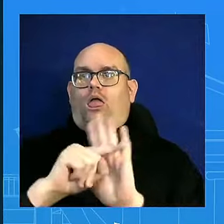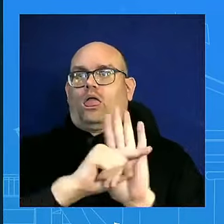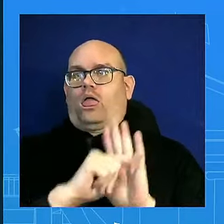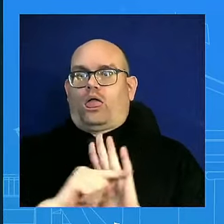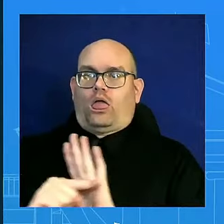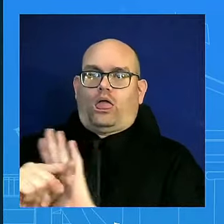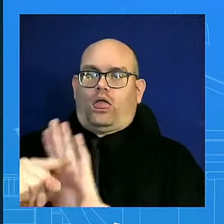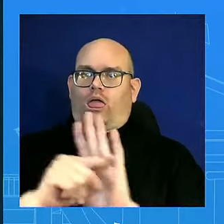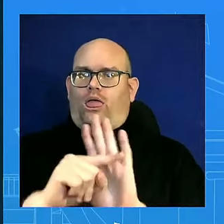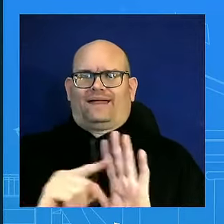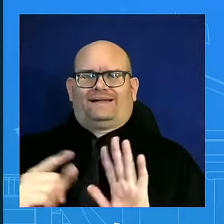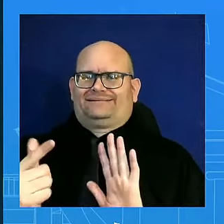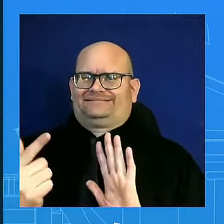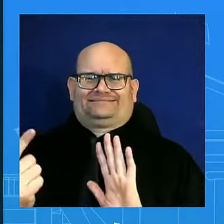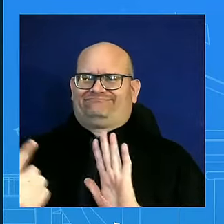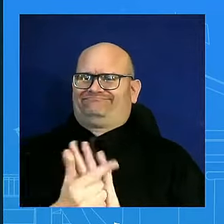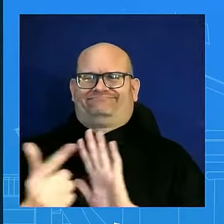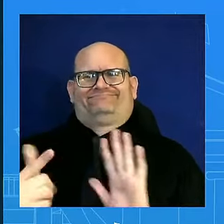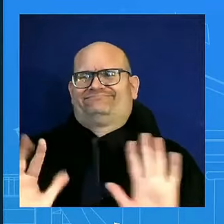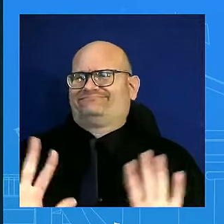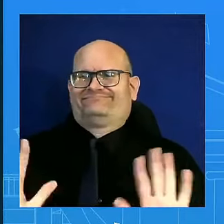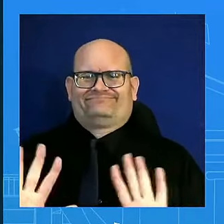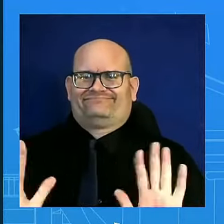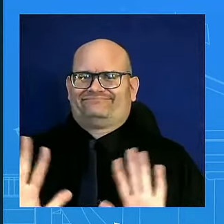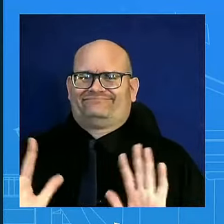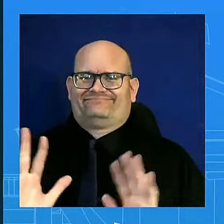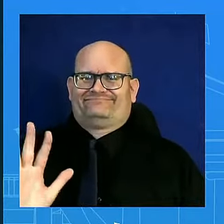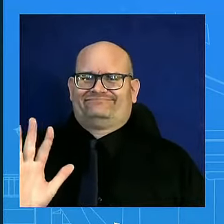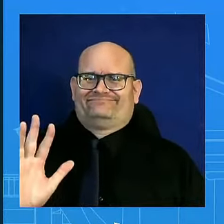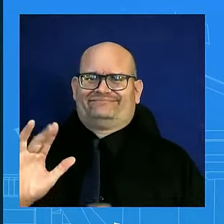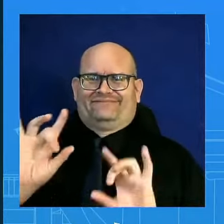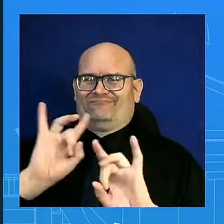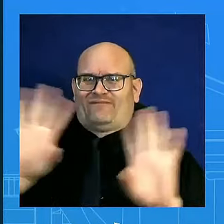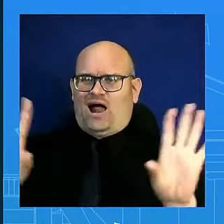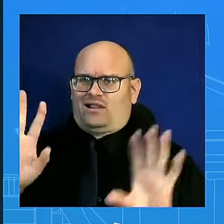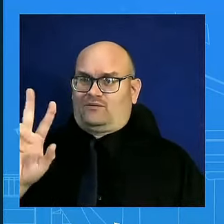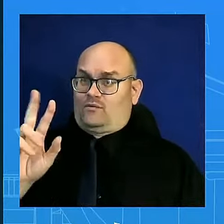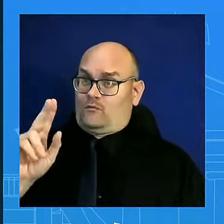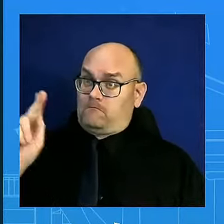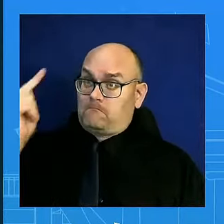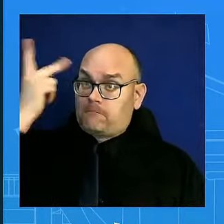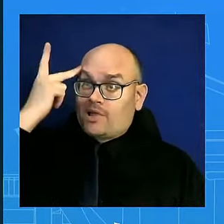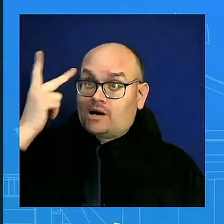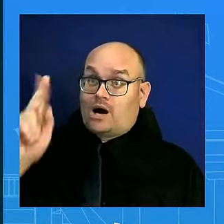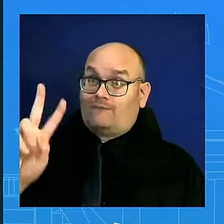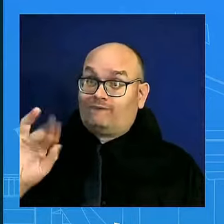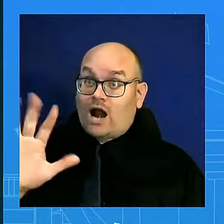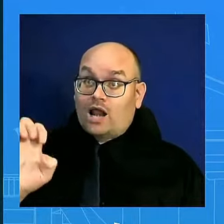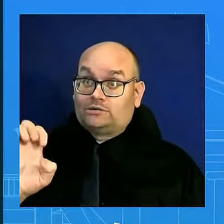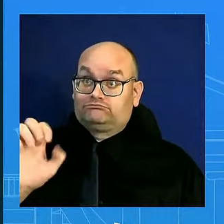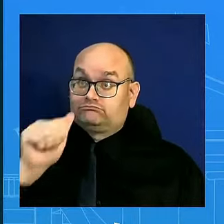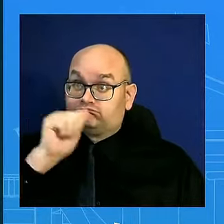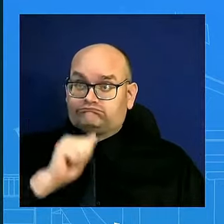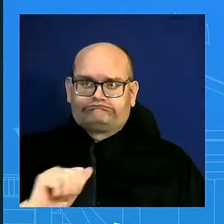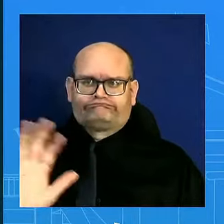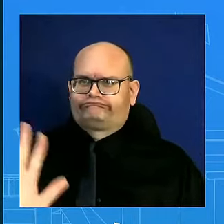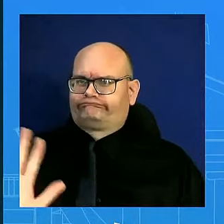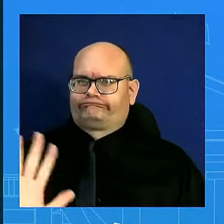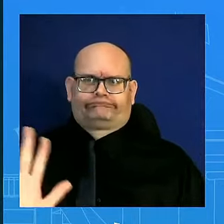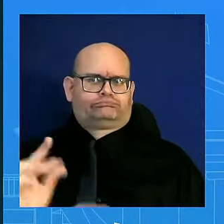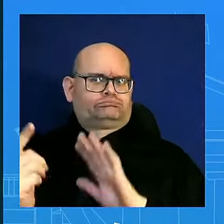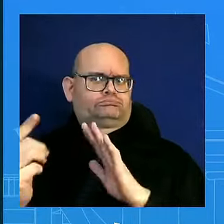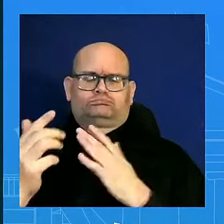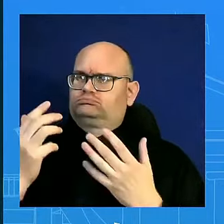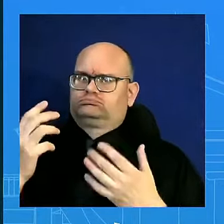that act of violence. There should be no form of violence in our politics, and so he's going to continue to be very clear about that. The